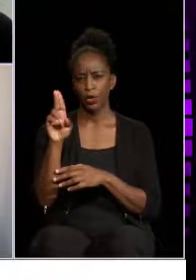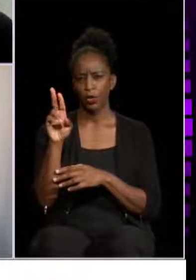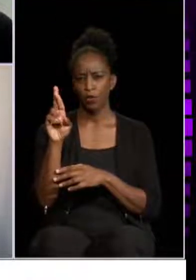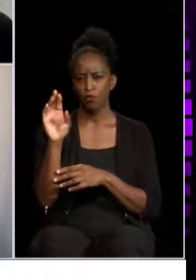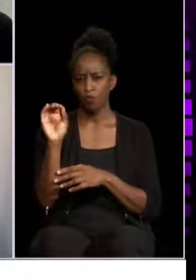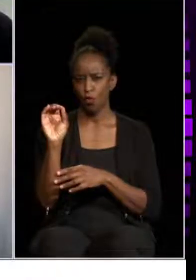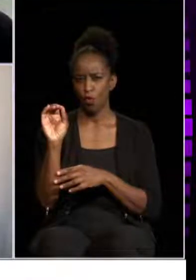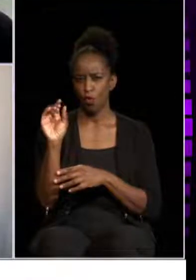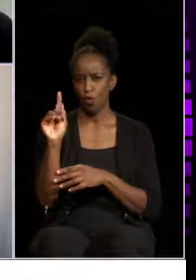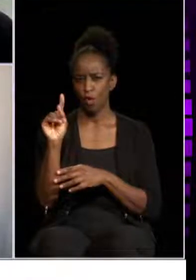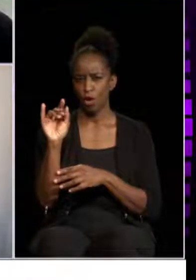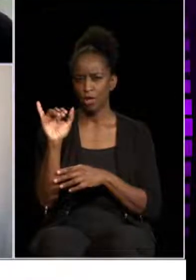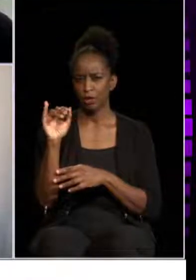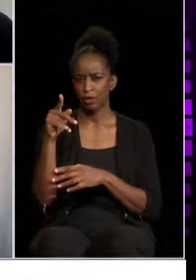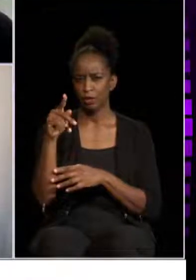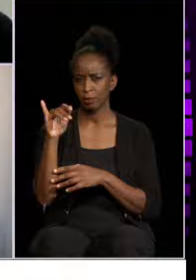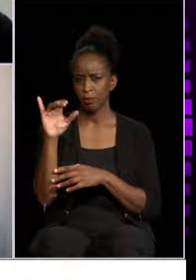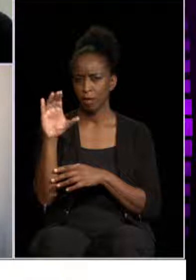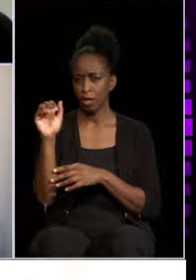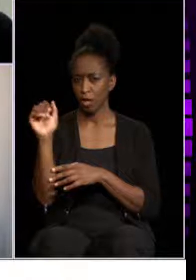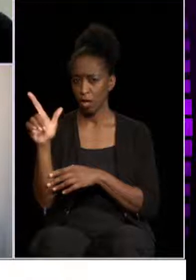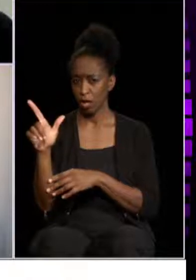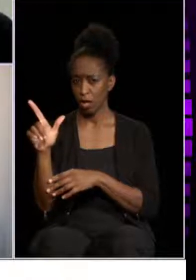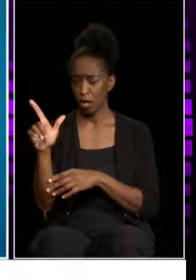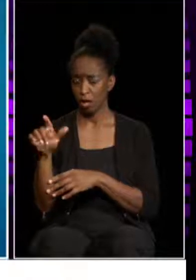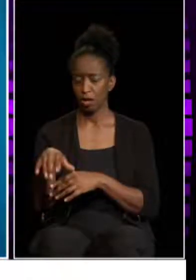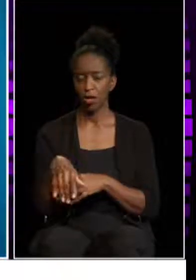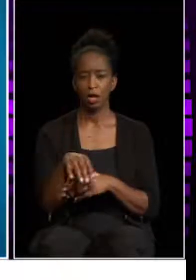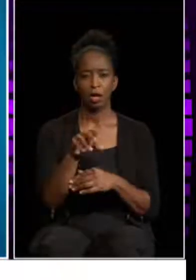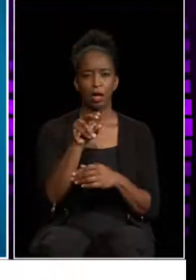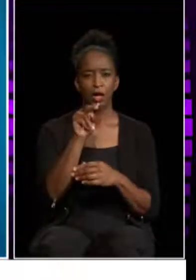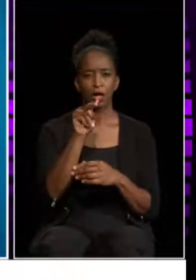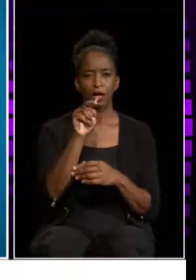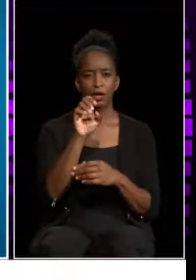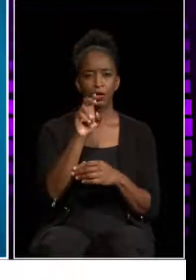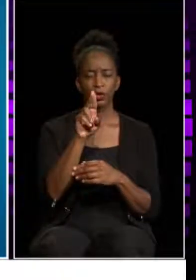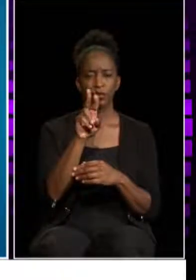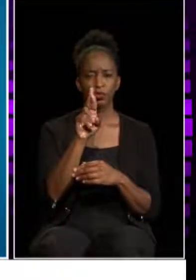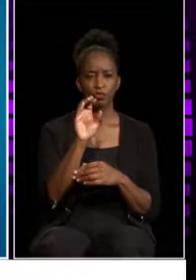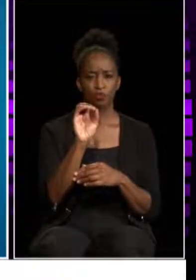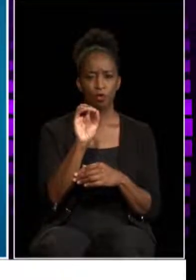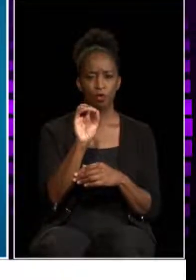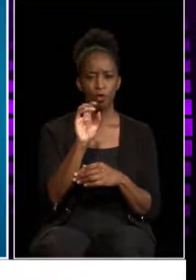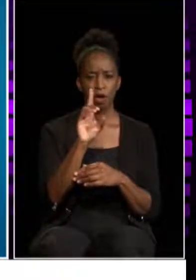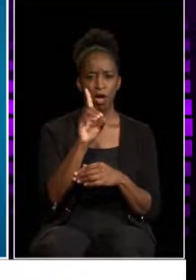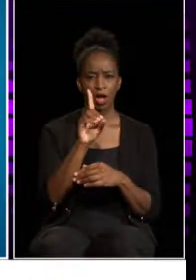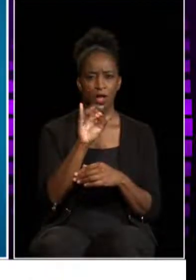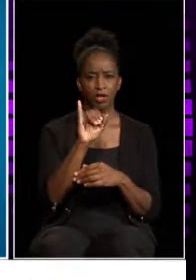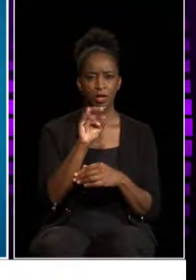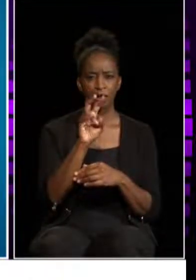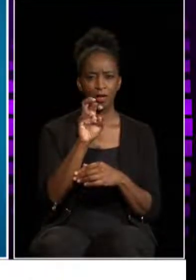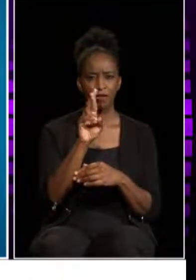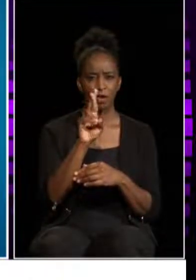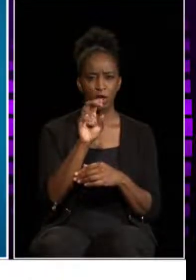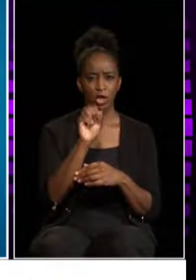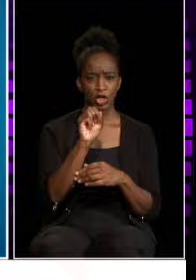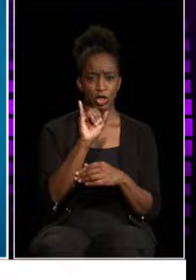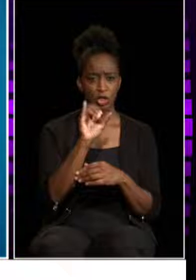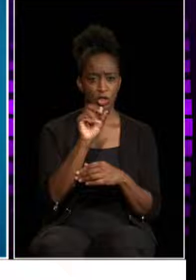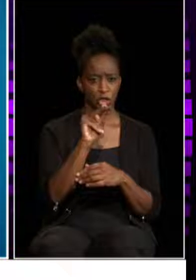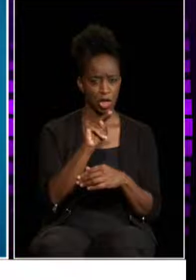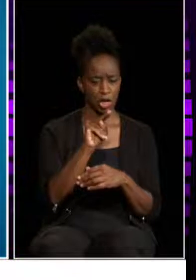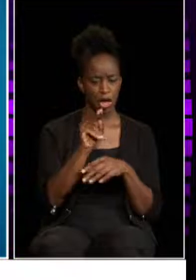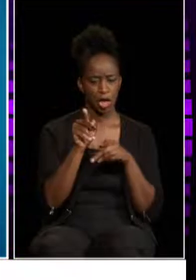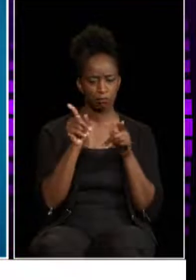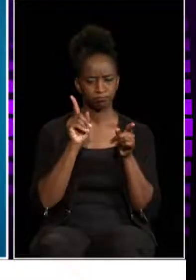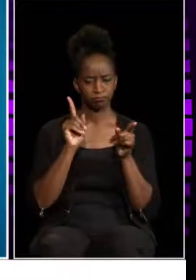exactly? So I was saying that I will use this platform today as an opportunity to get a clear definition on what it is. I don't know if